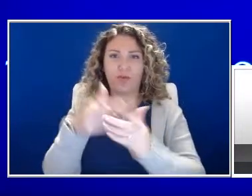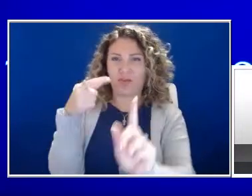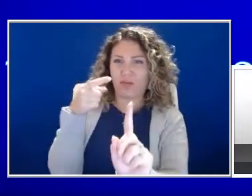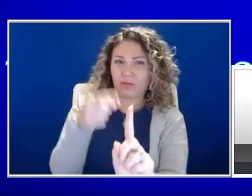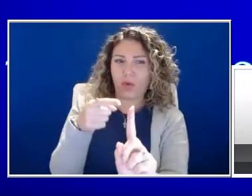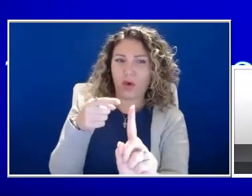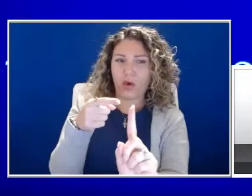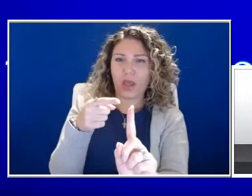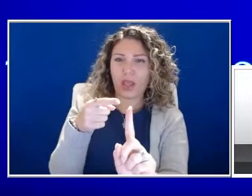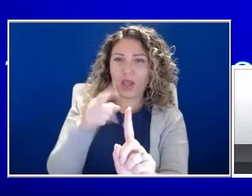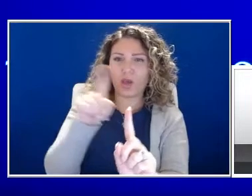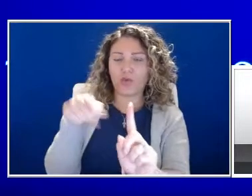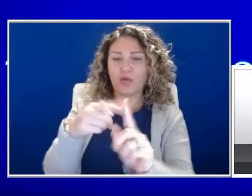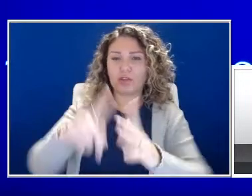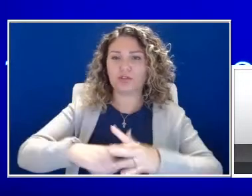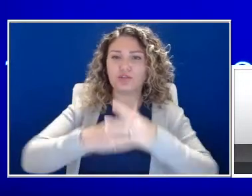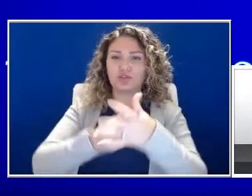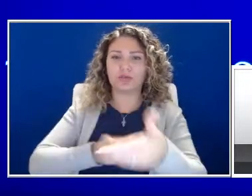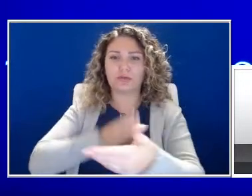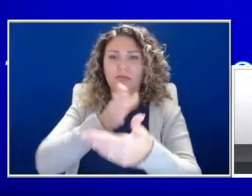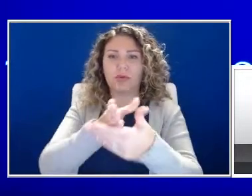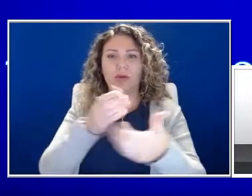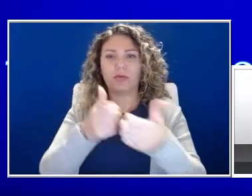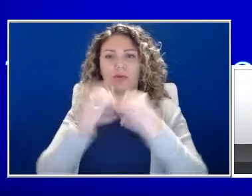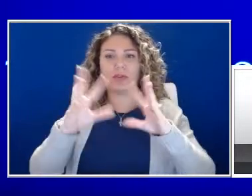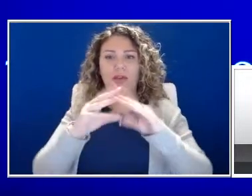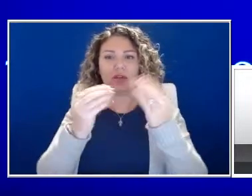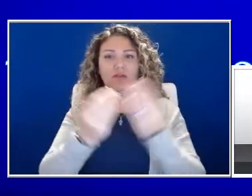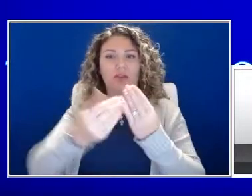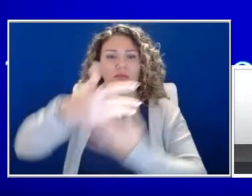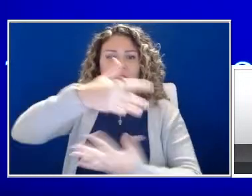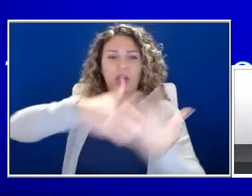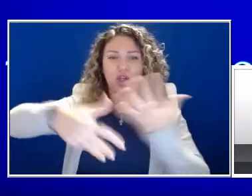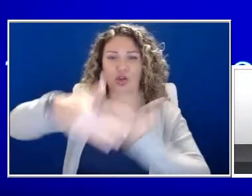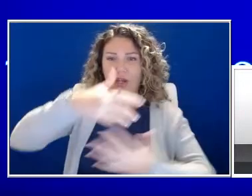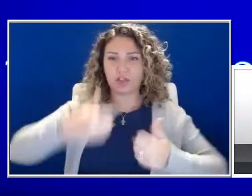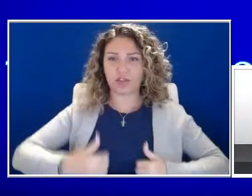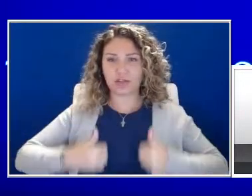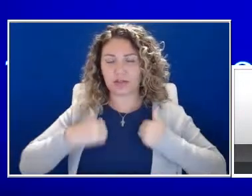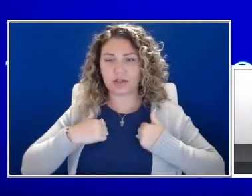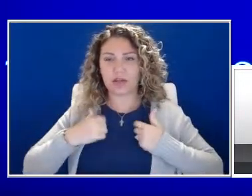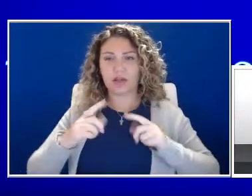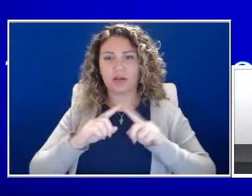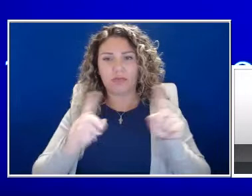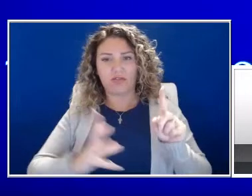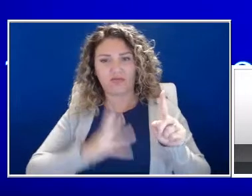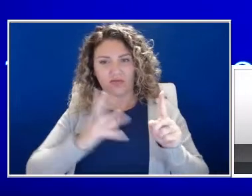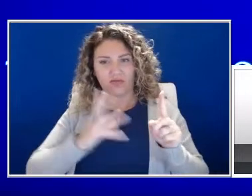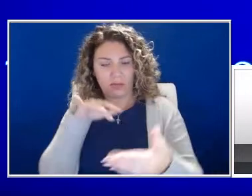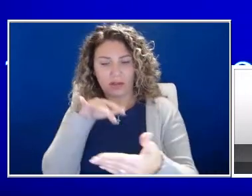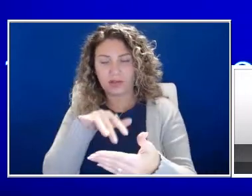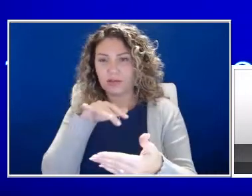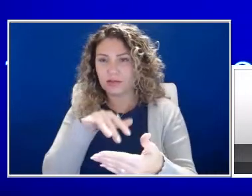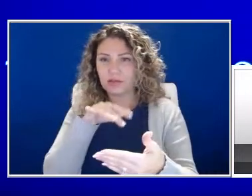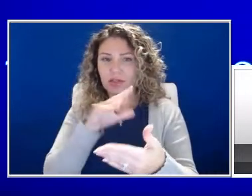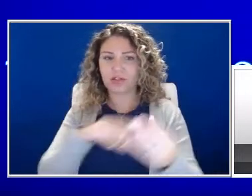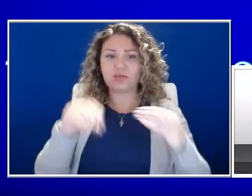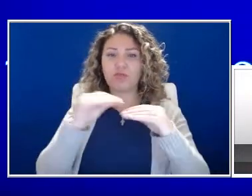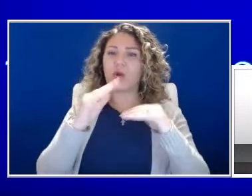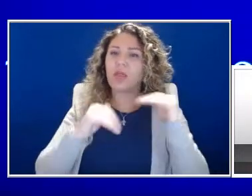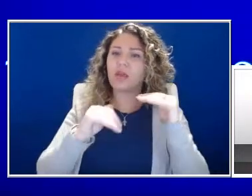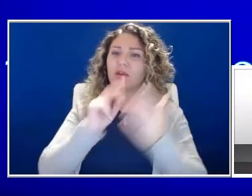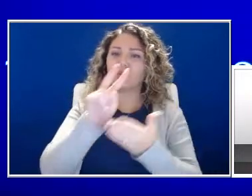really start interfering with family interactions with a kid's life. But formally, there's studies that show as you get to more than 2 hours